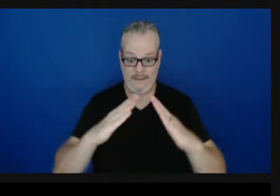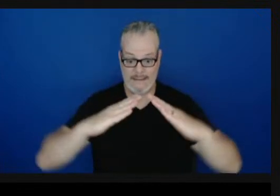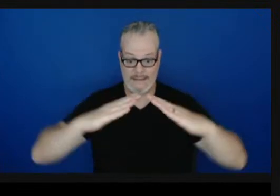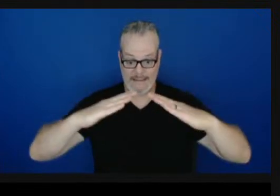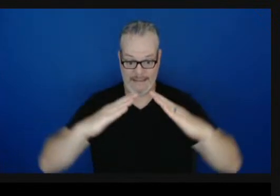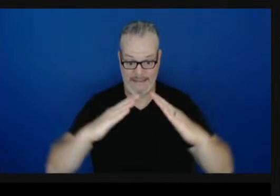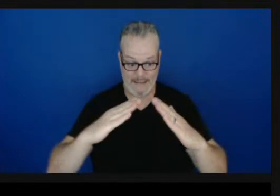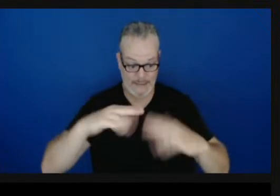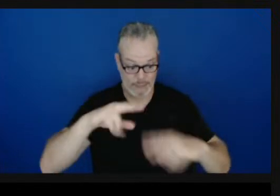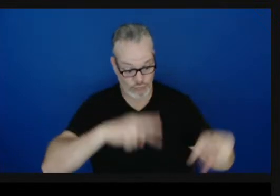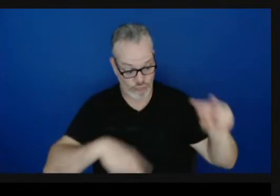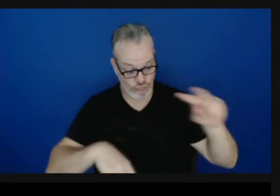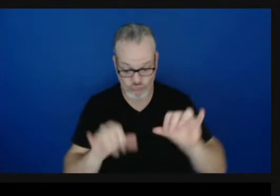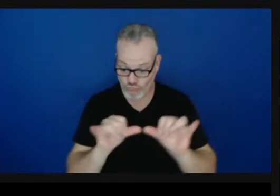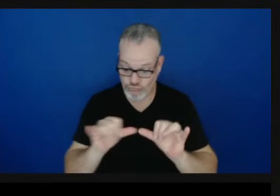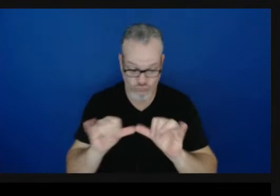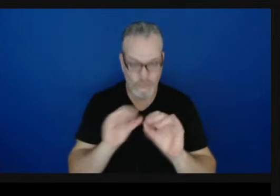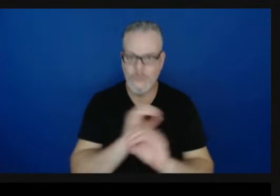shallow deformation.